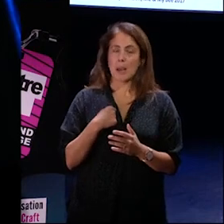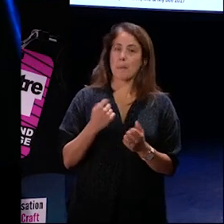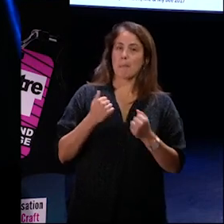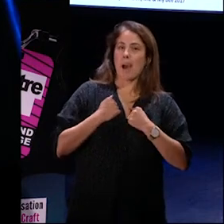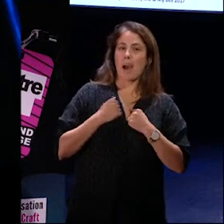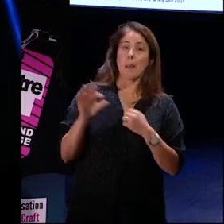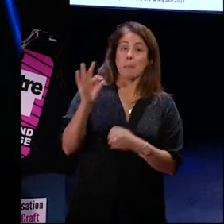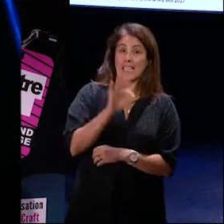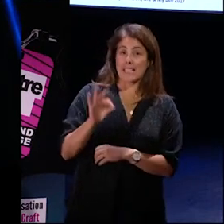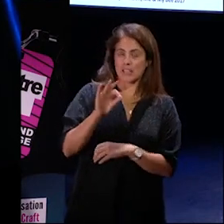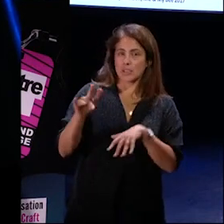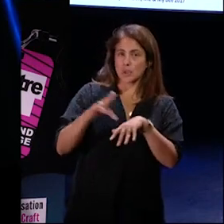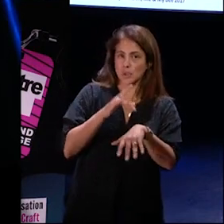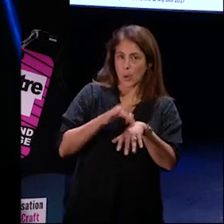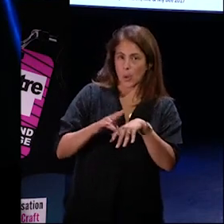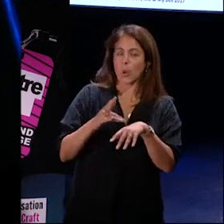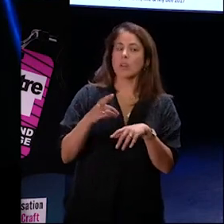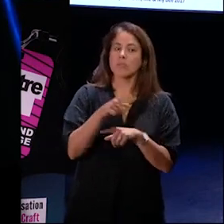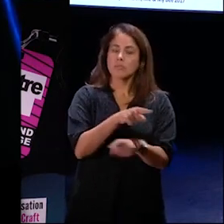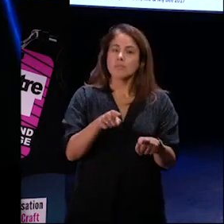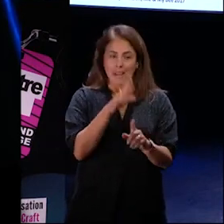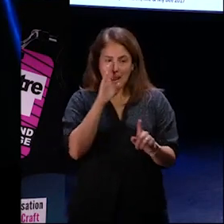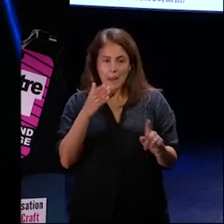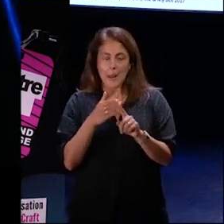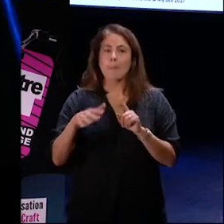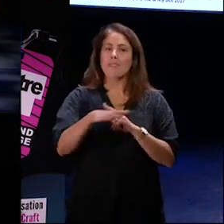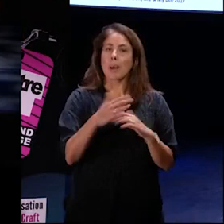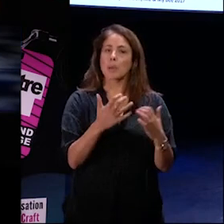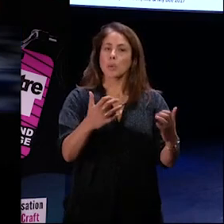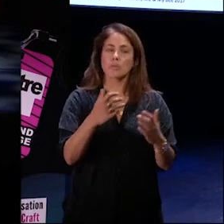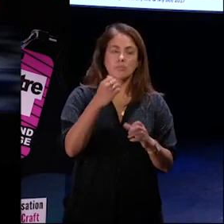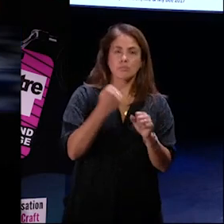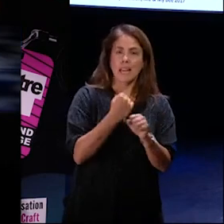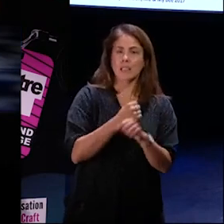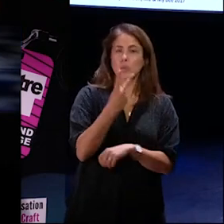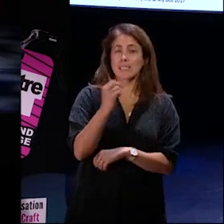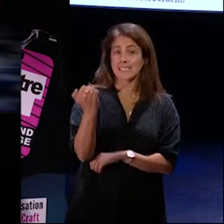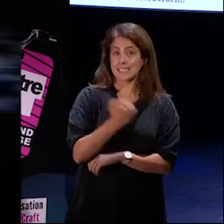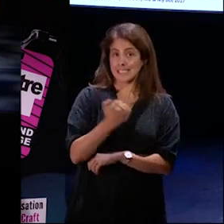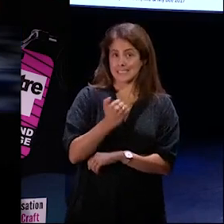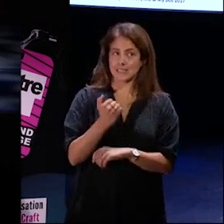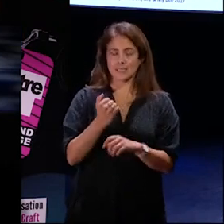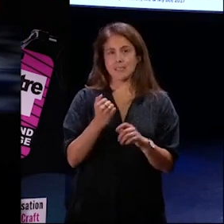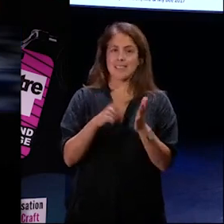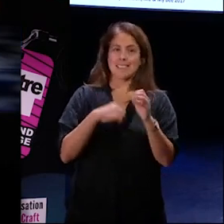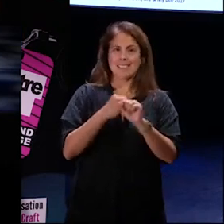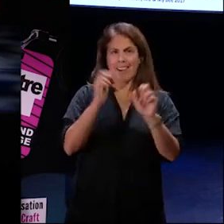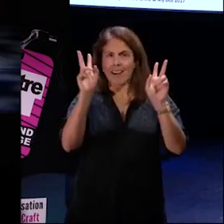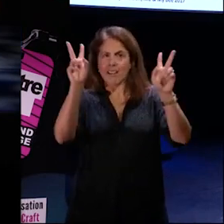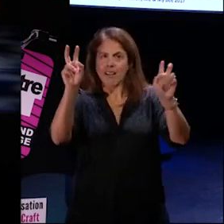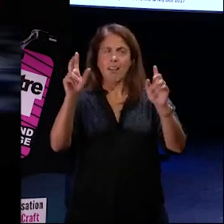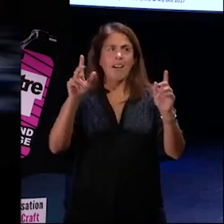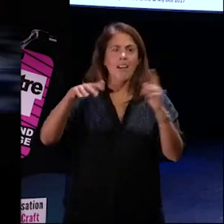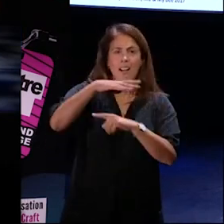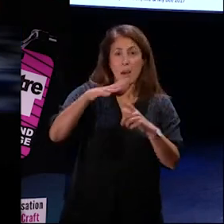show that was made for family audiences. We started making it in 2016, and the tagline was, "Climate change is